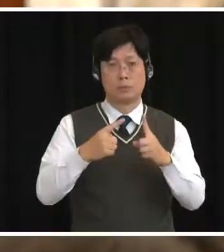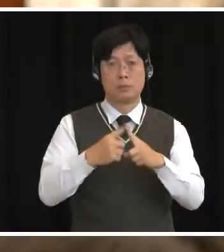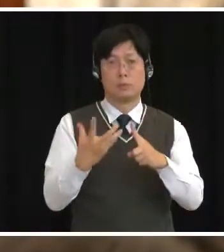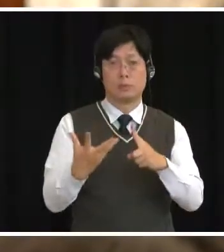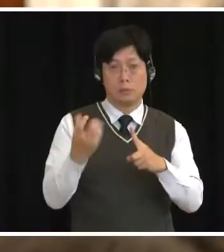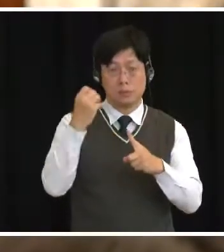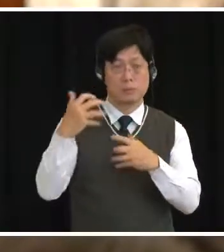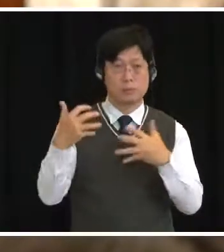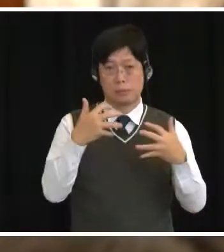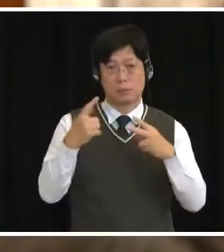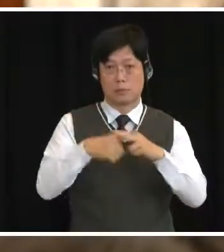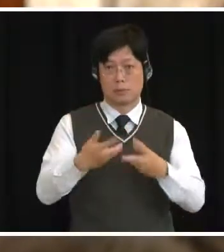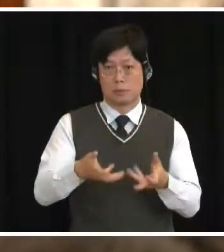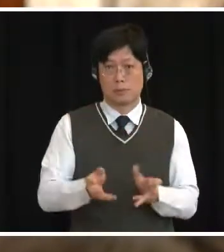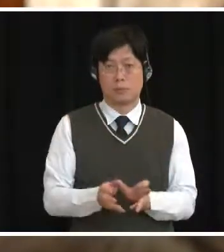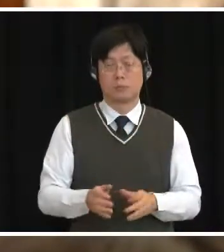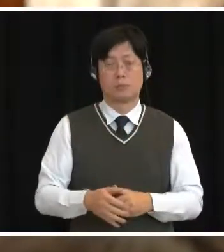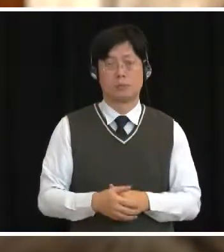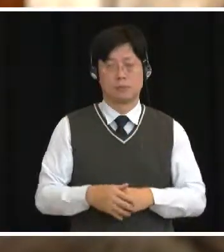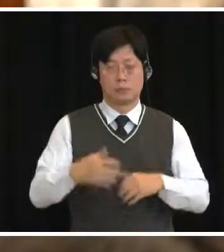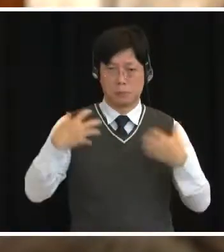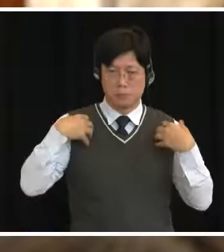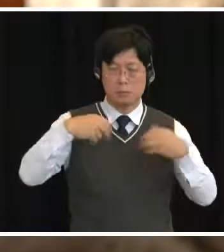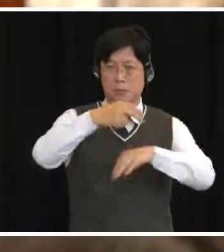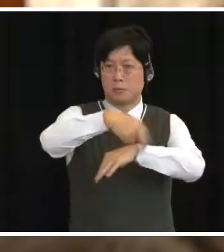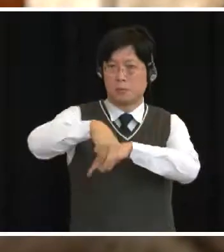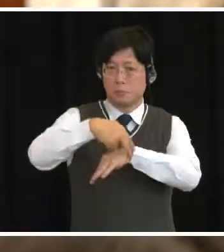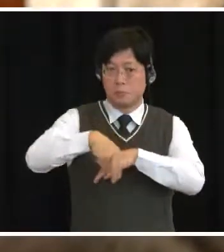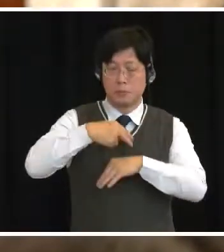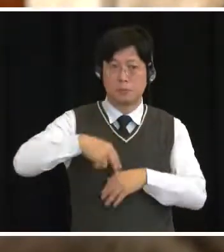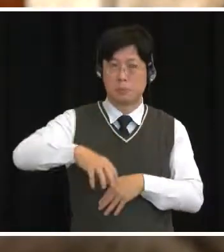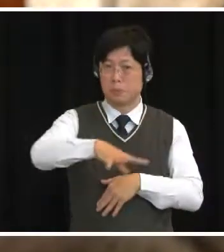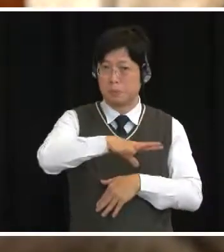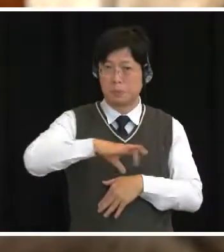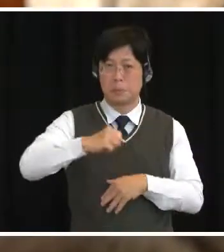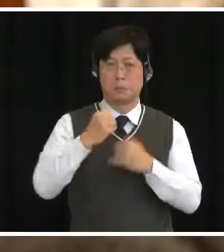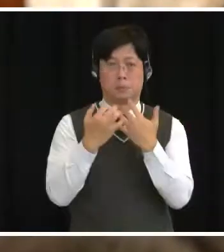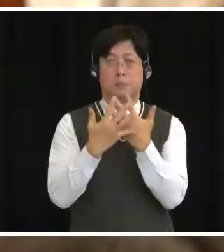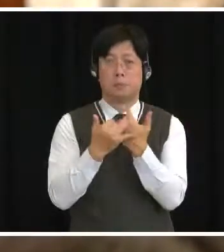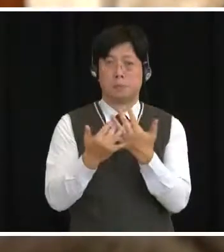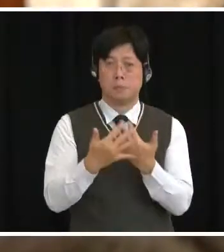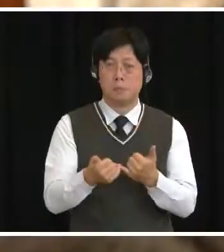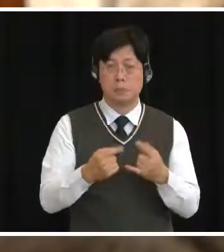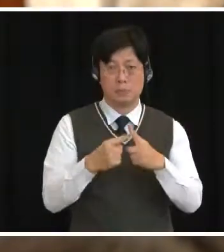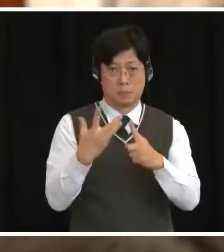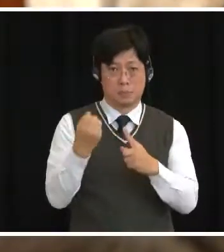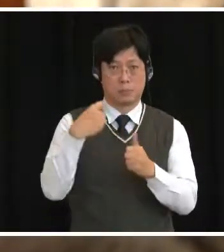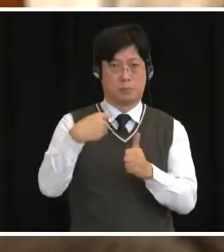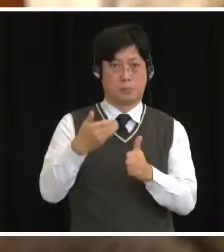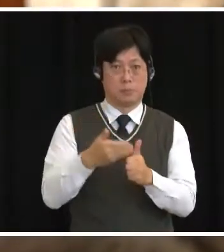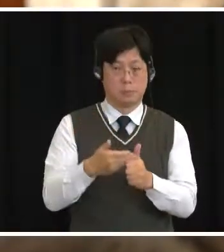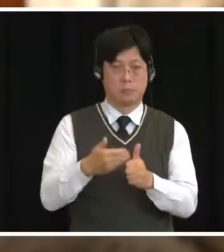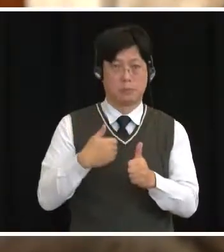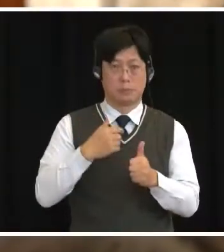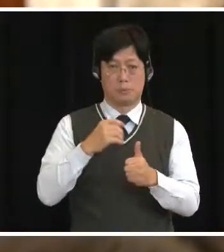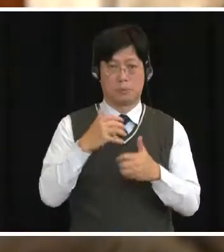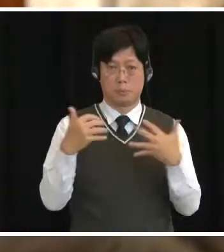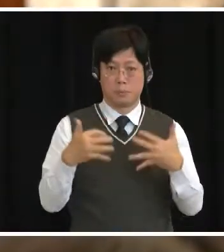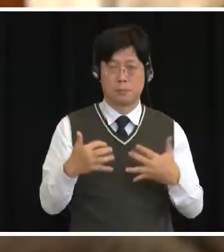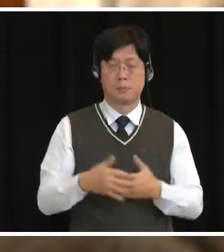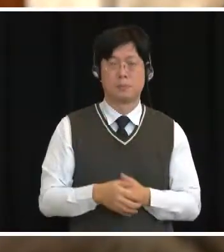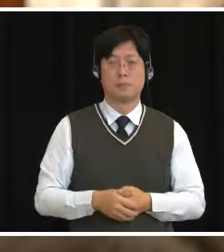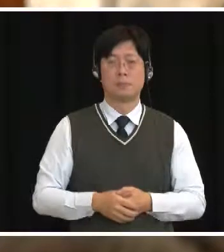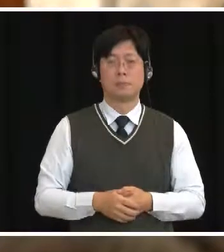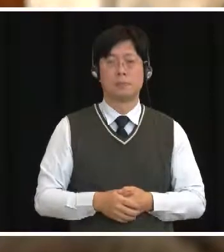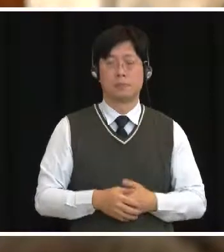children's human rights. And at the MOE, Ministry of Education, there is also a planning group for human